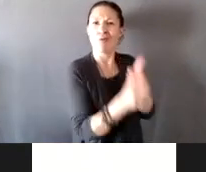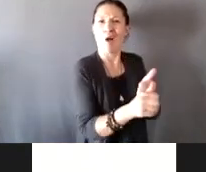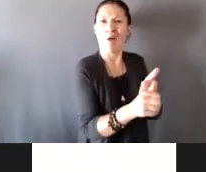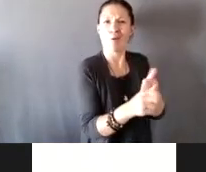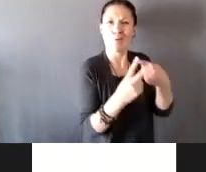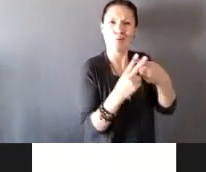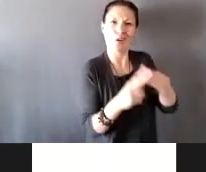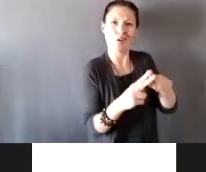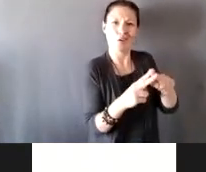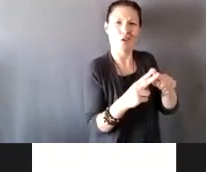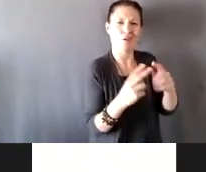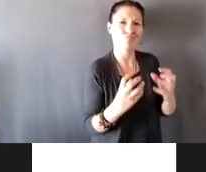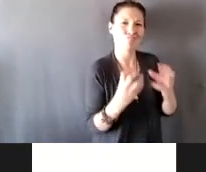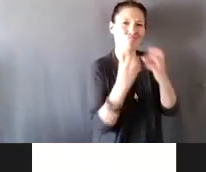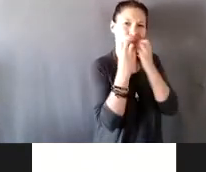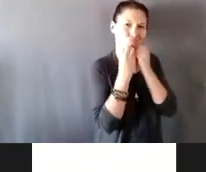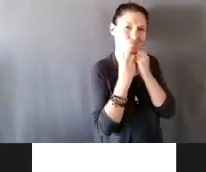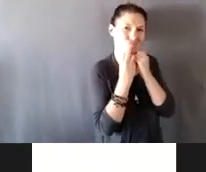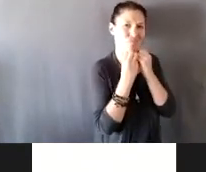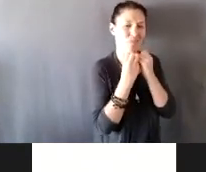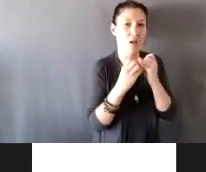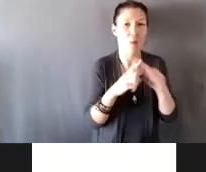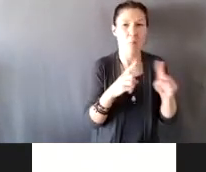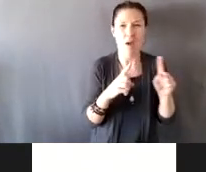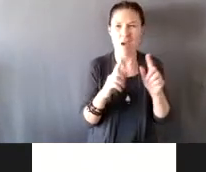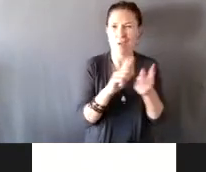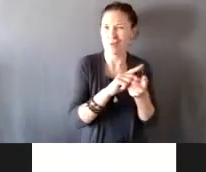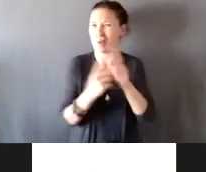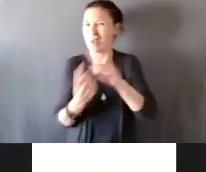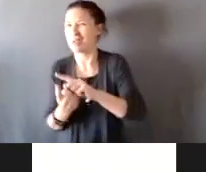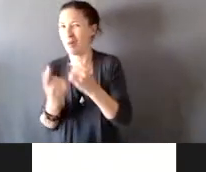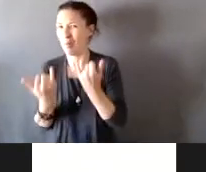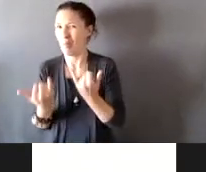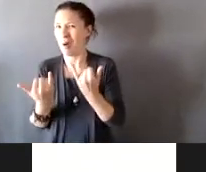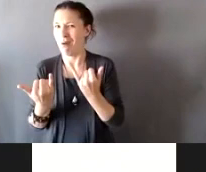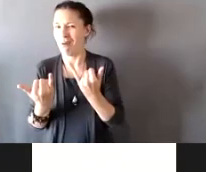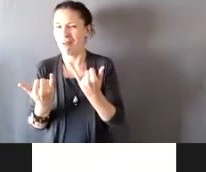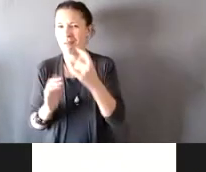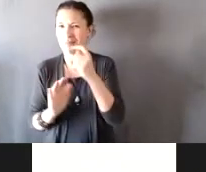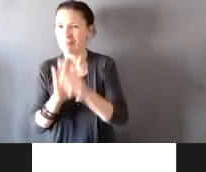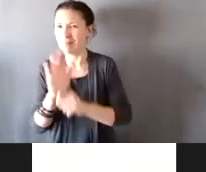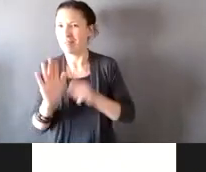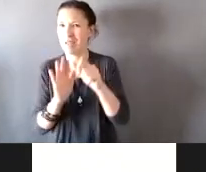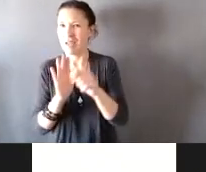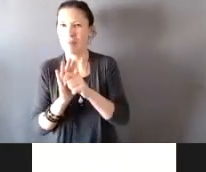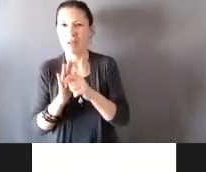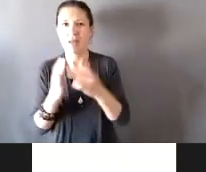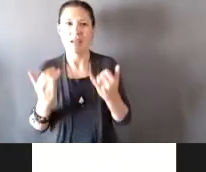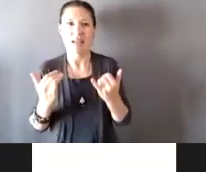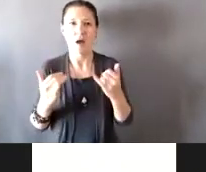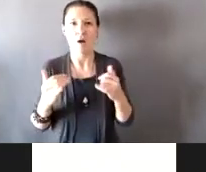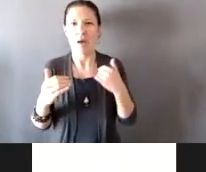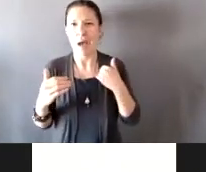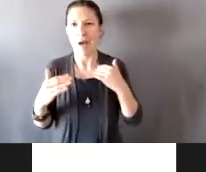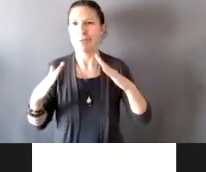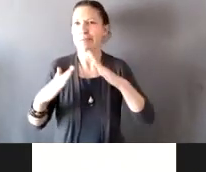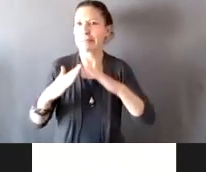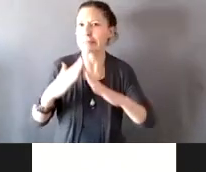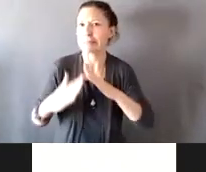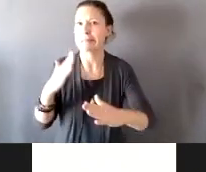the current modern times we're living in, especially immersed in urbanism and